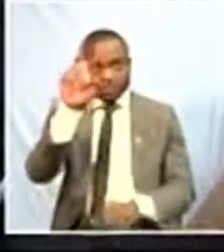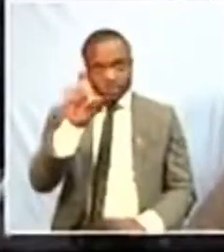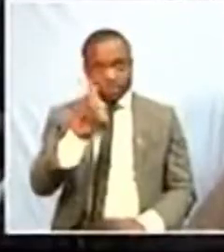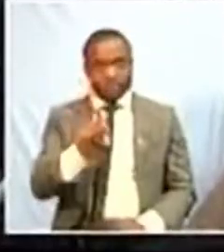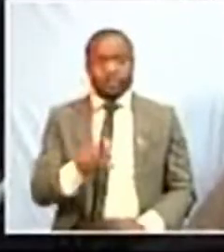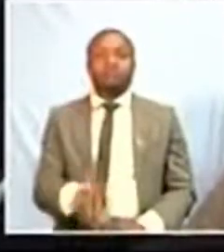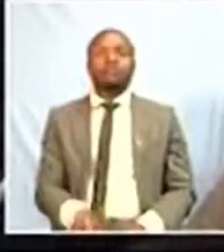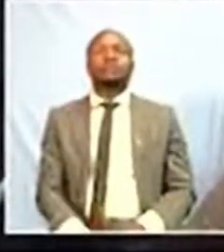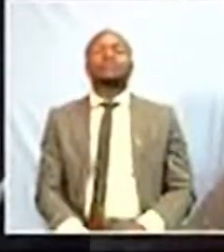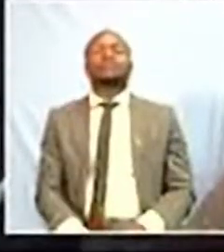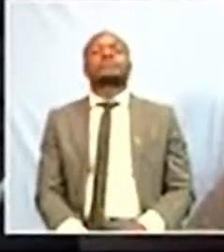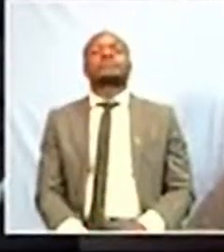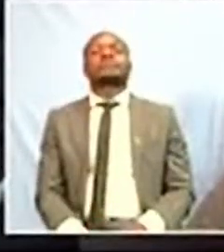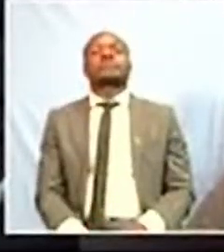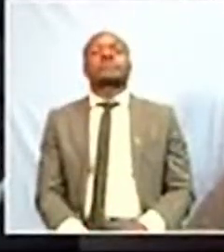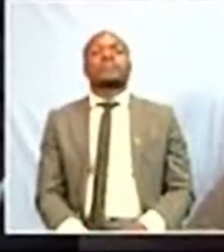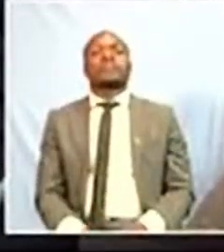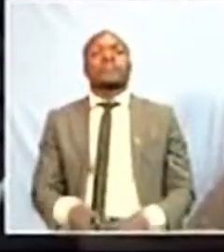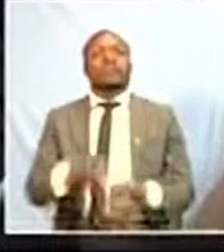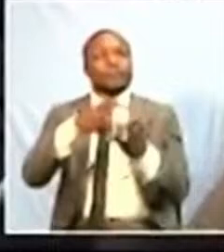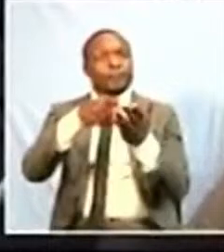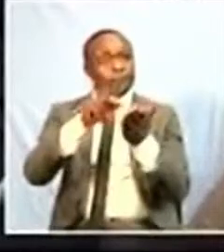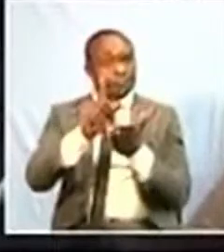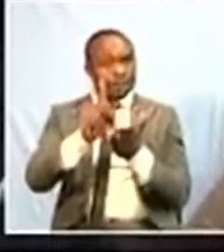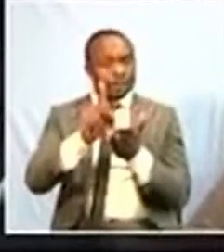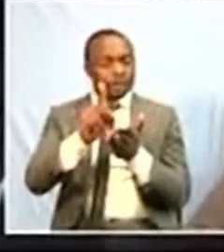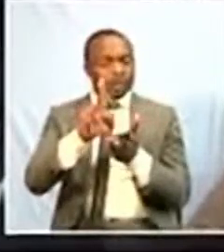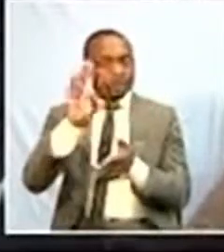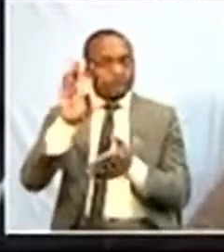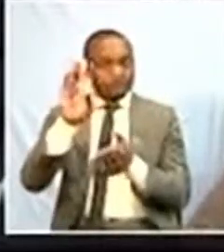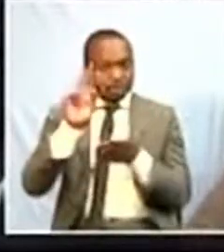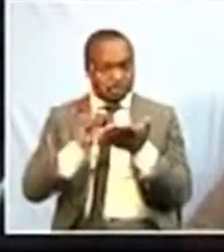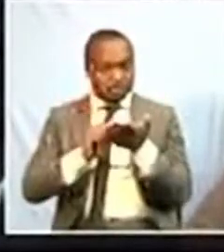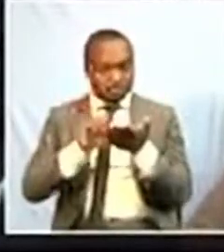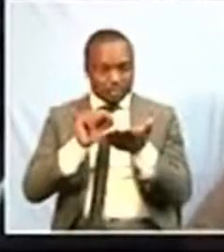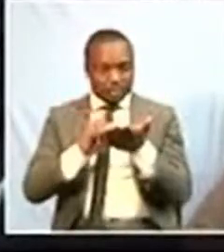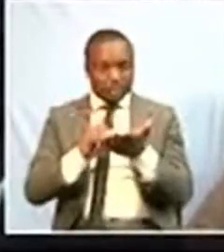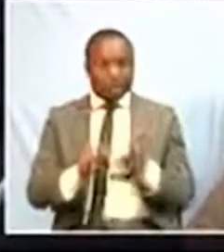Chair, the payment on 7th November